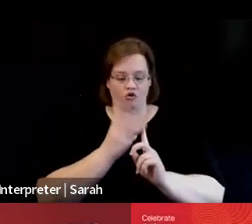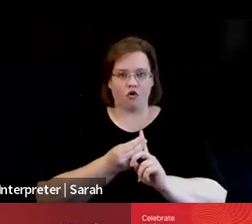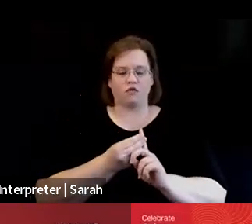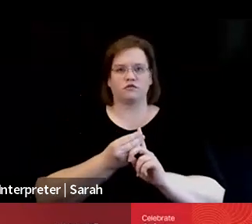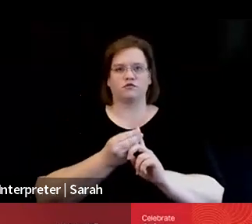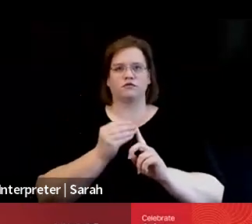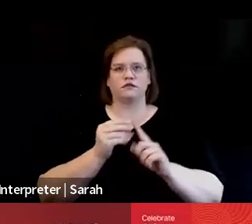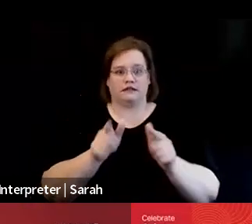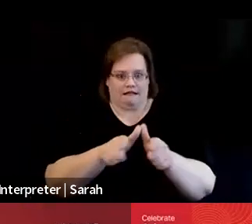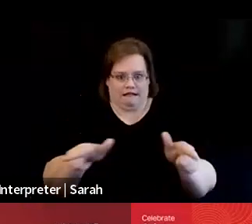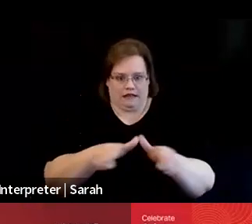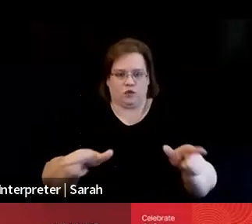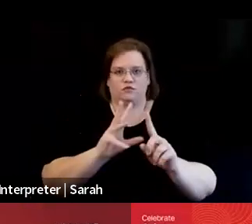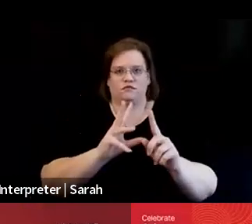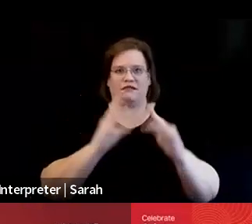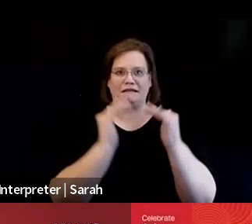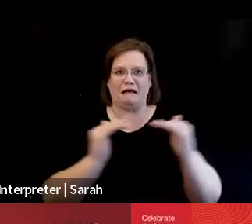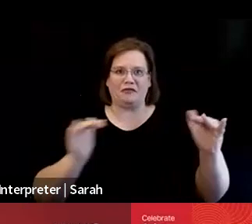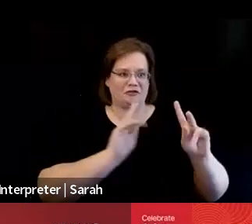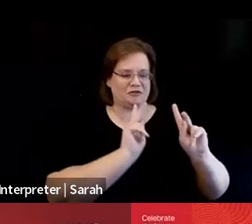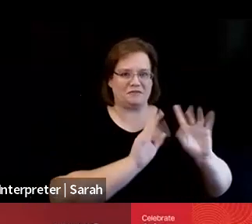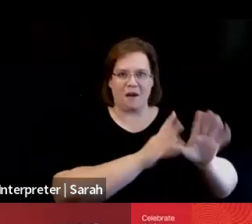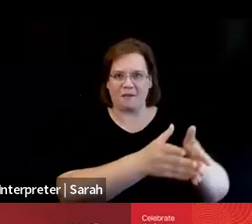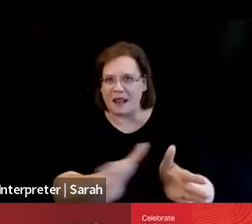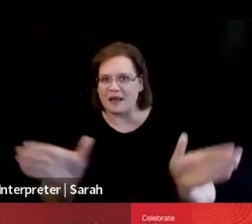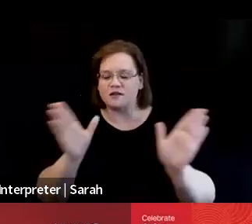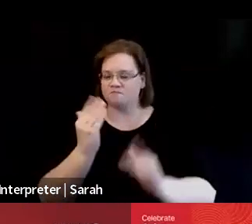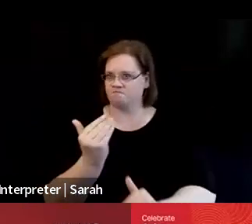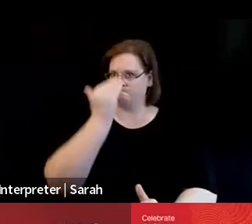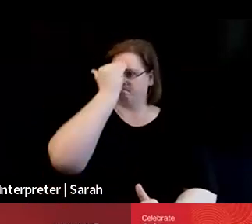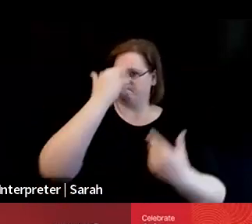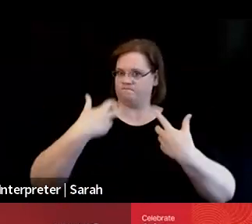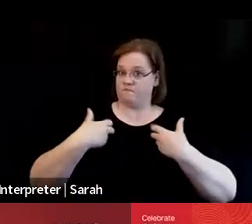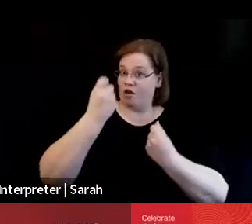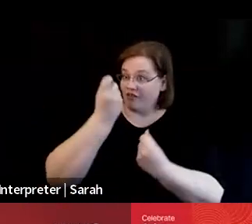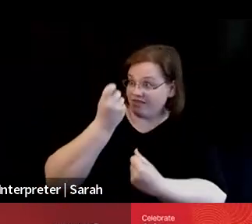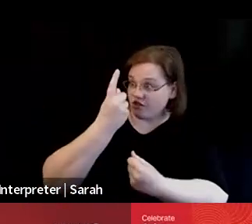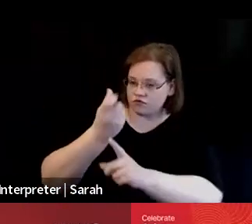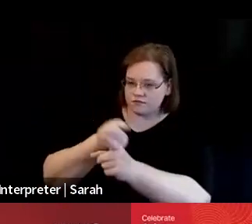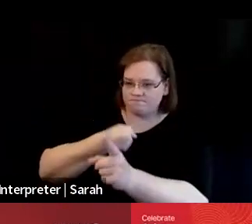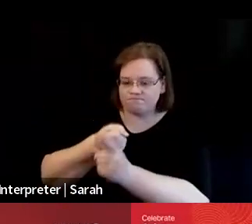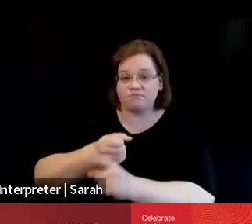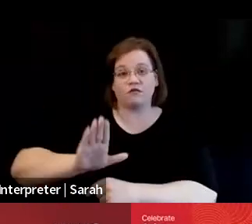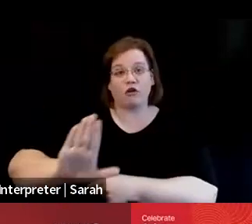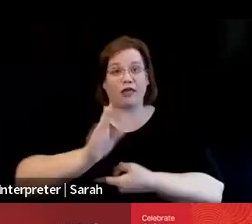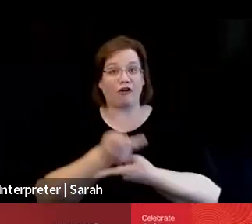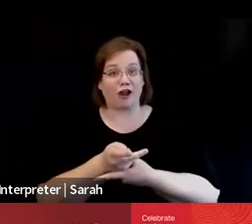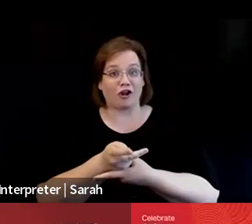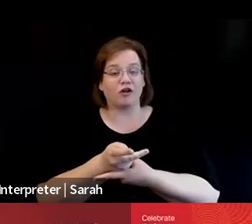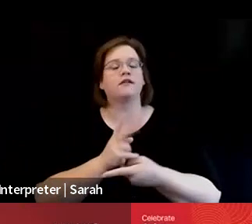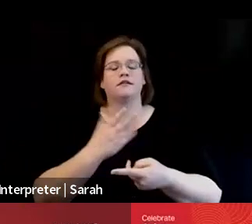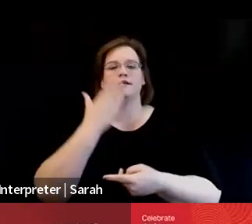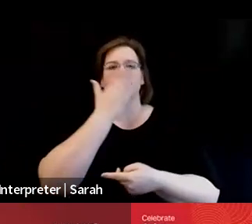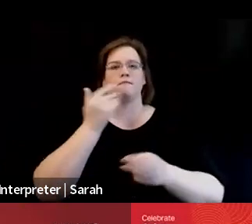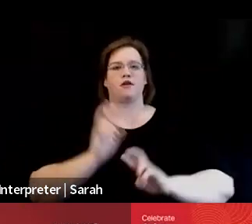diverse populations. And the more aware and informed that we are about health literacy and its role in patient care, the better prepared we're going